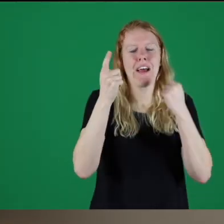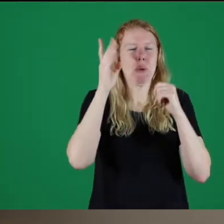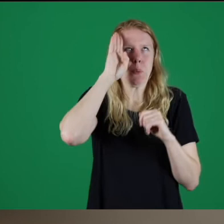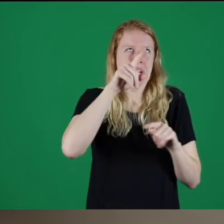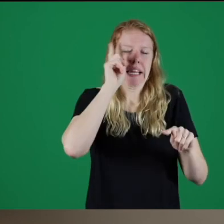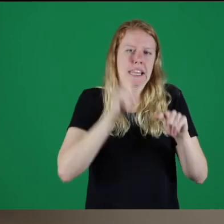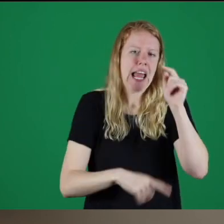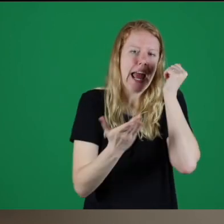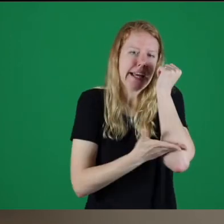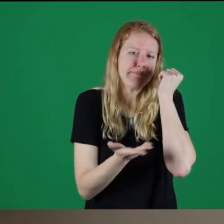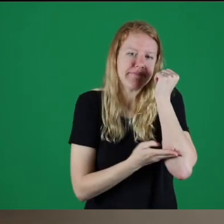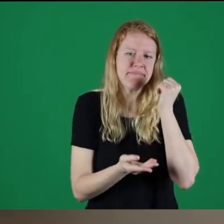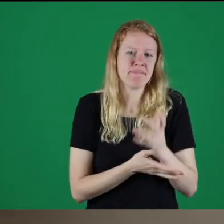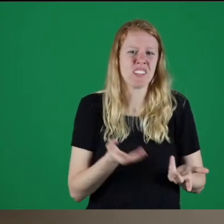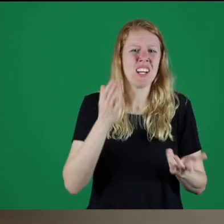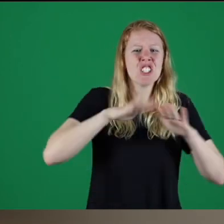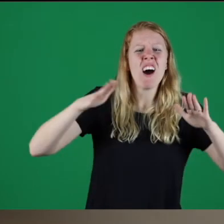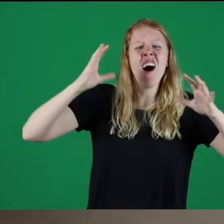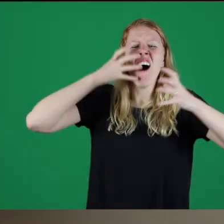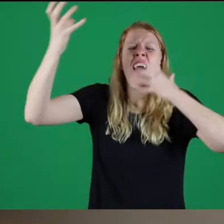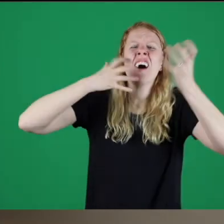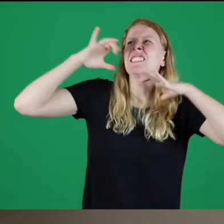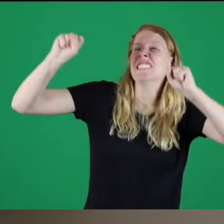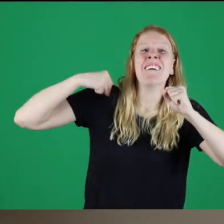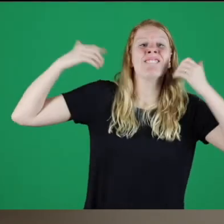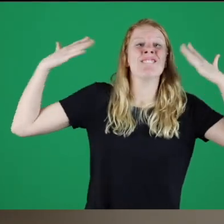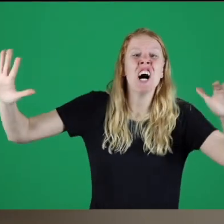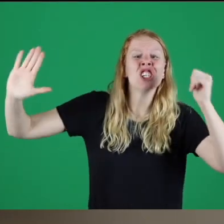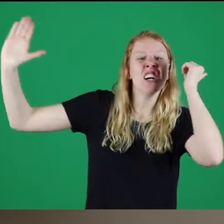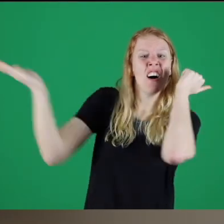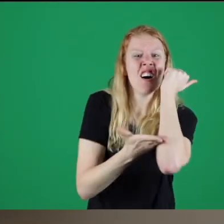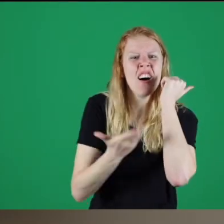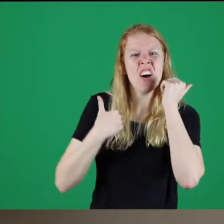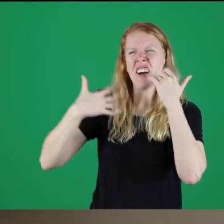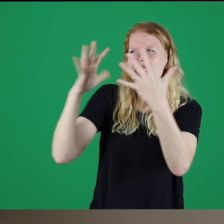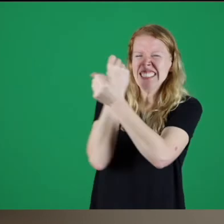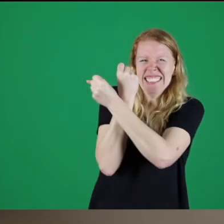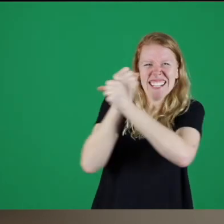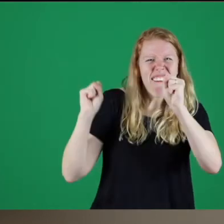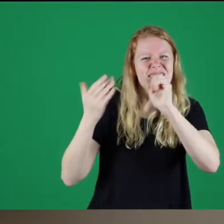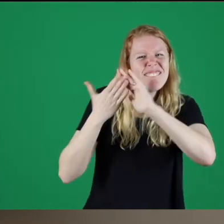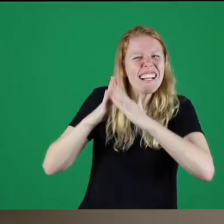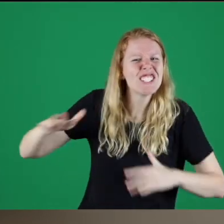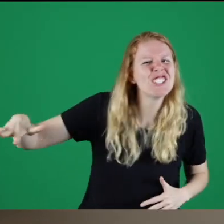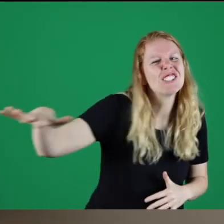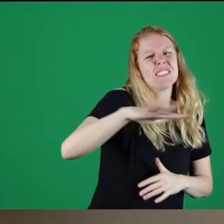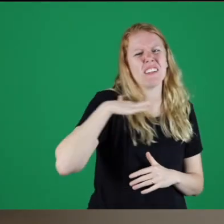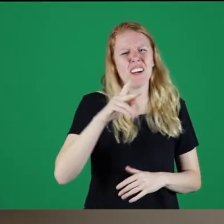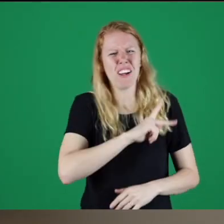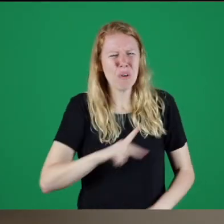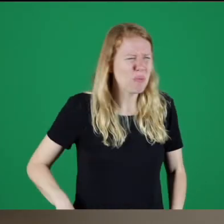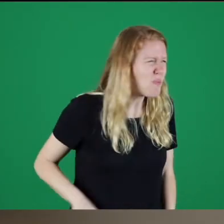down the tree." And the children yelled out, "We chopped down the tree. We have saved our village." And the king